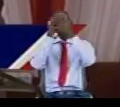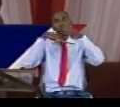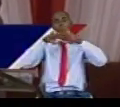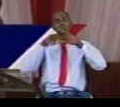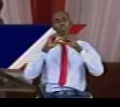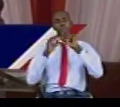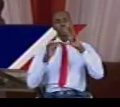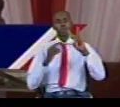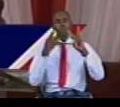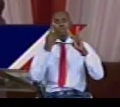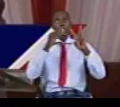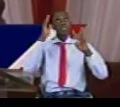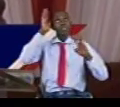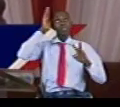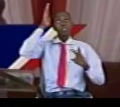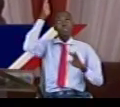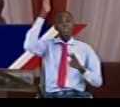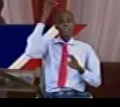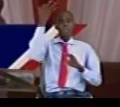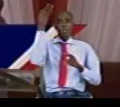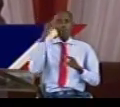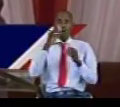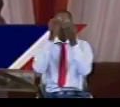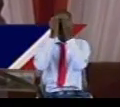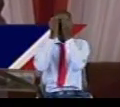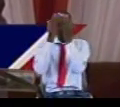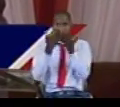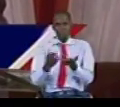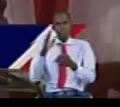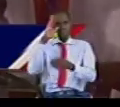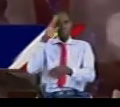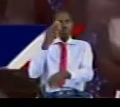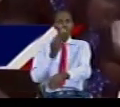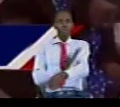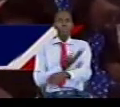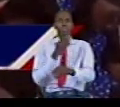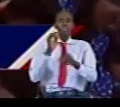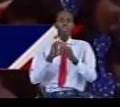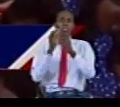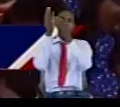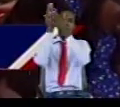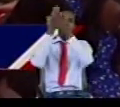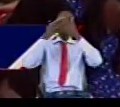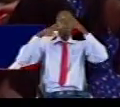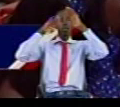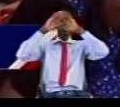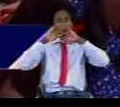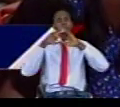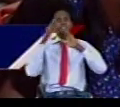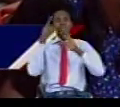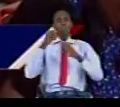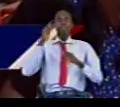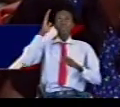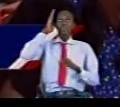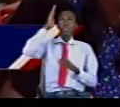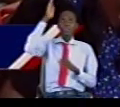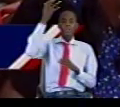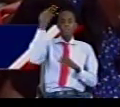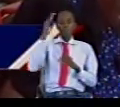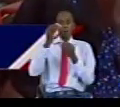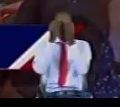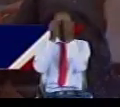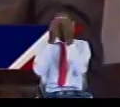obedient sons in heaven. The destiny of obedient sons in